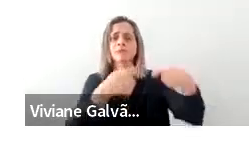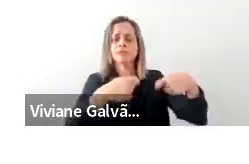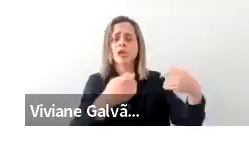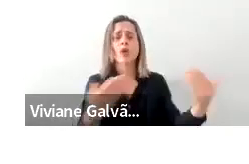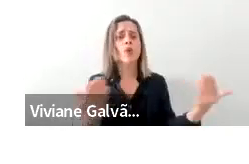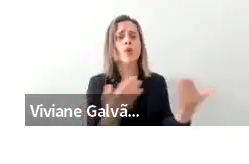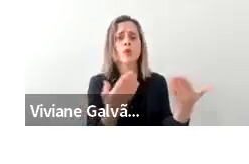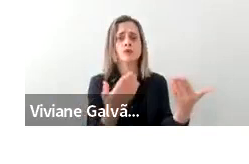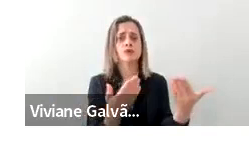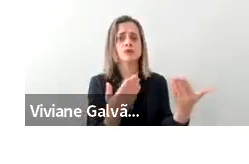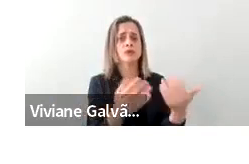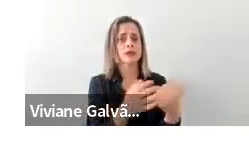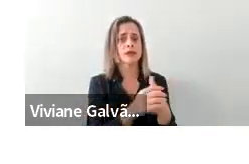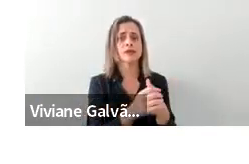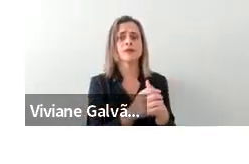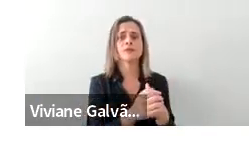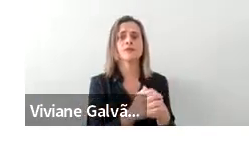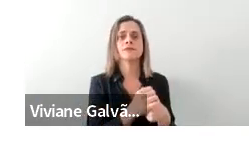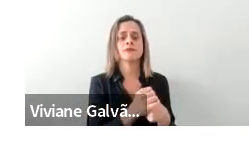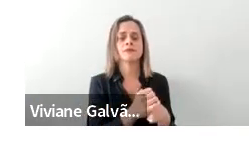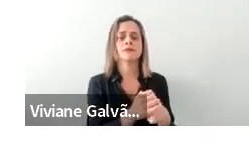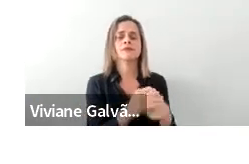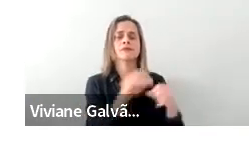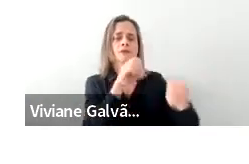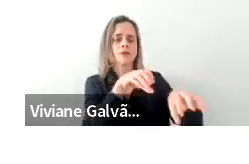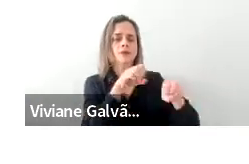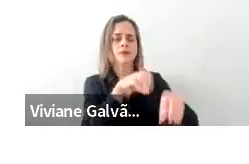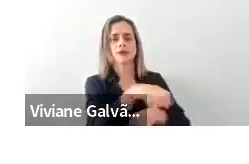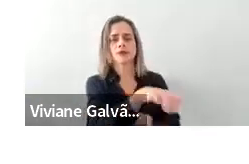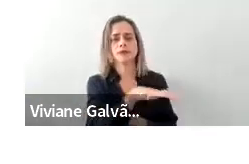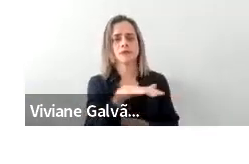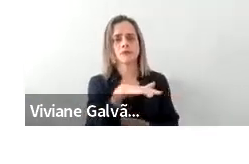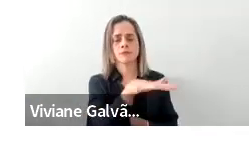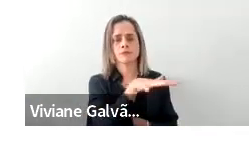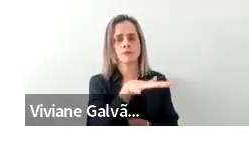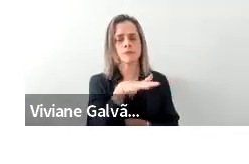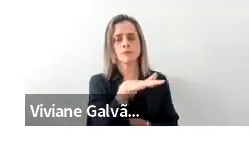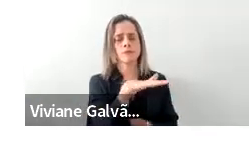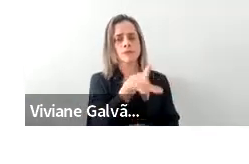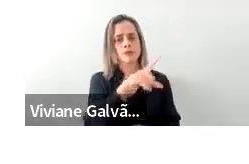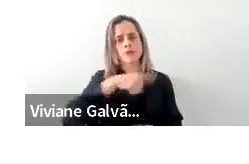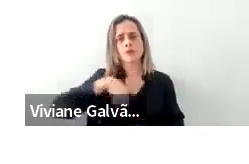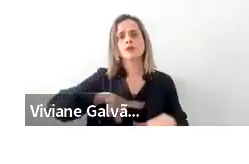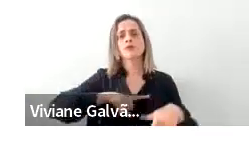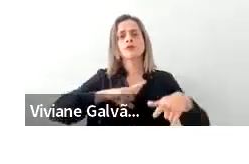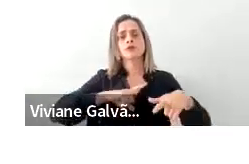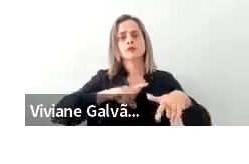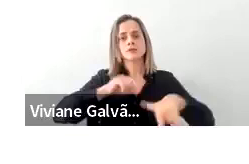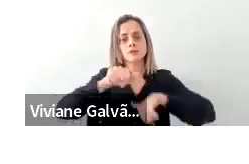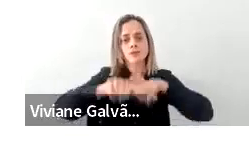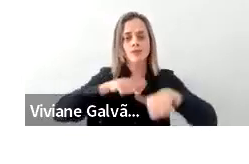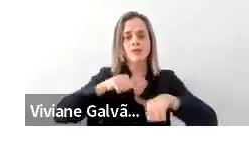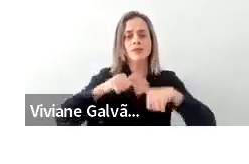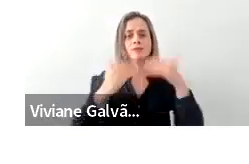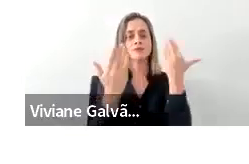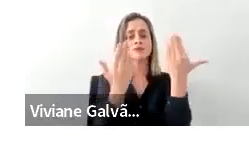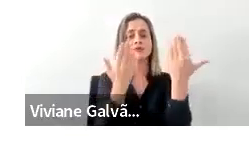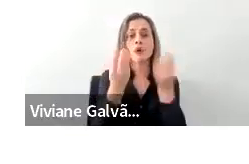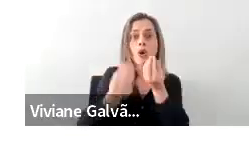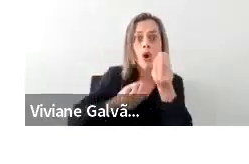rehabilitation. This is how we're going to change psychology. By focusing on the tasks of the